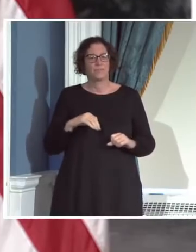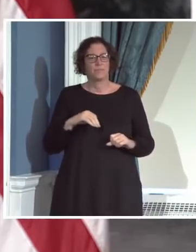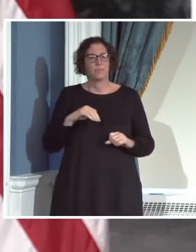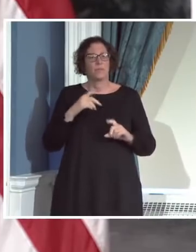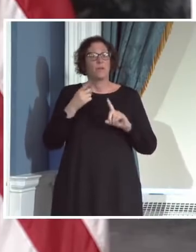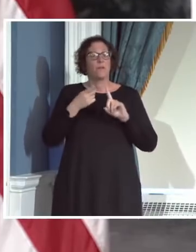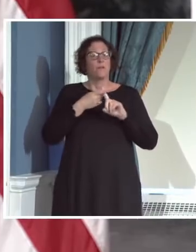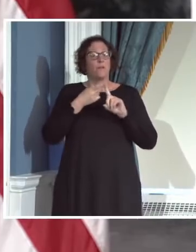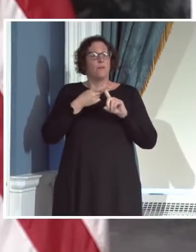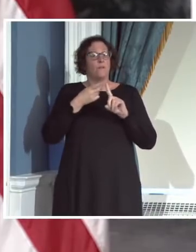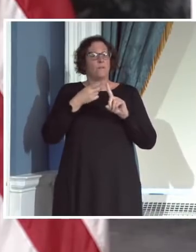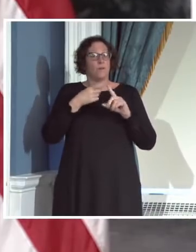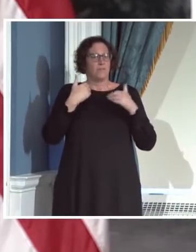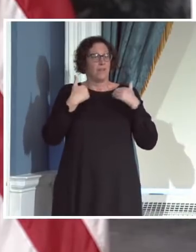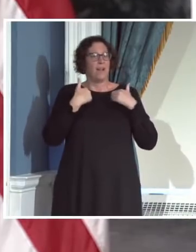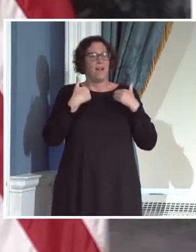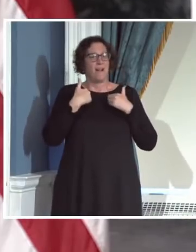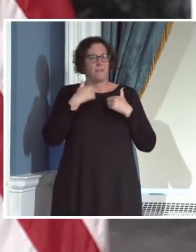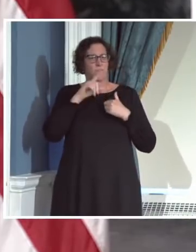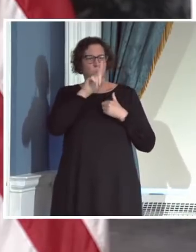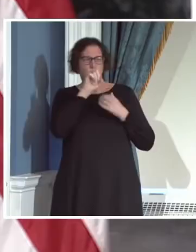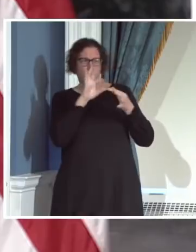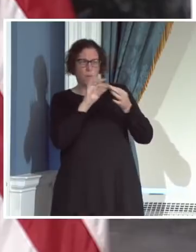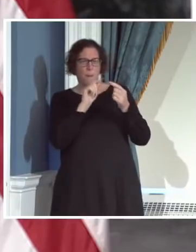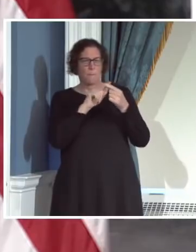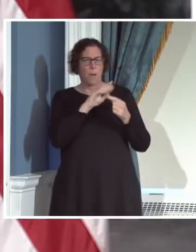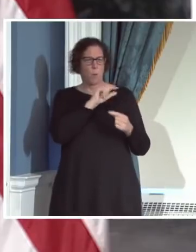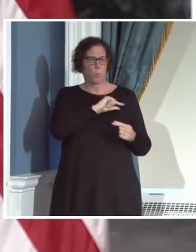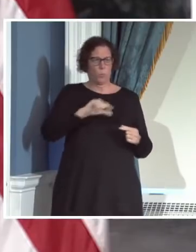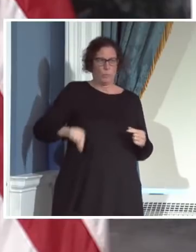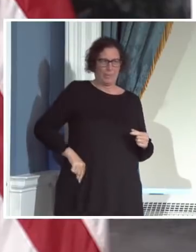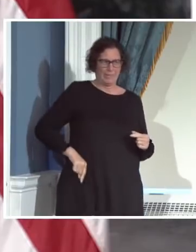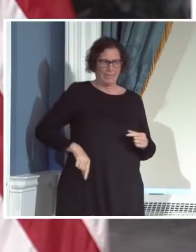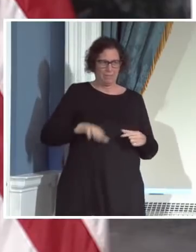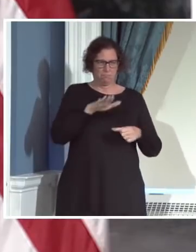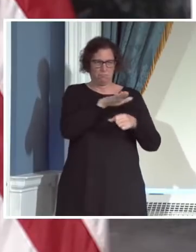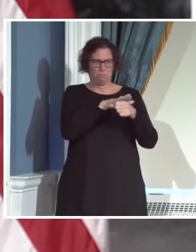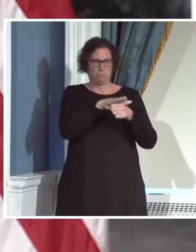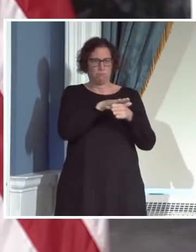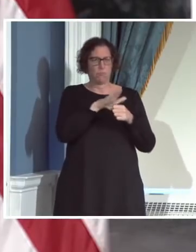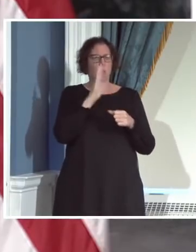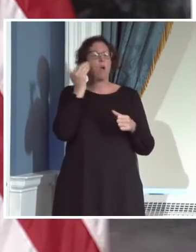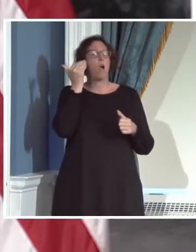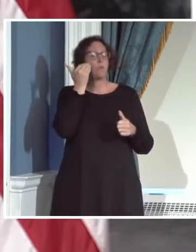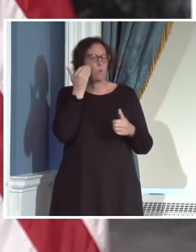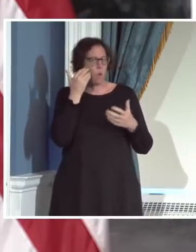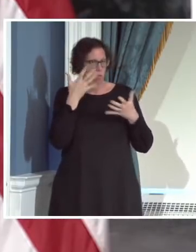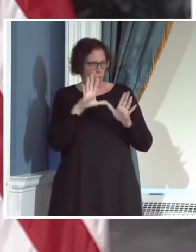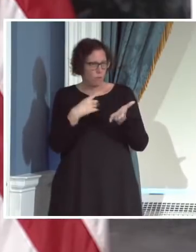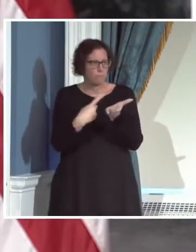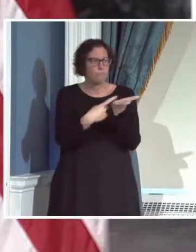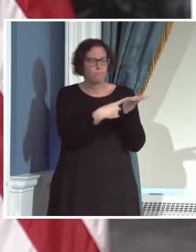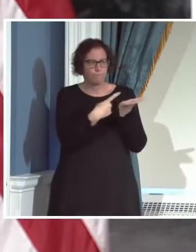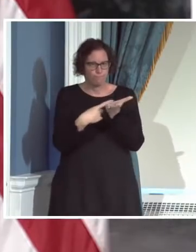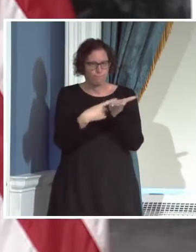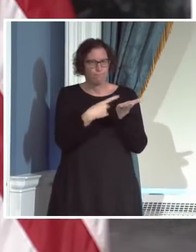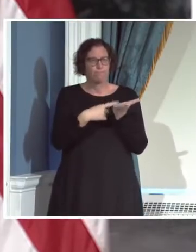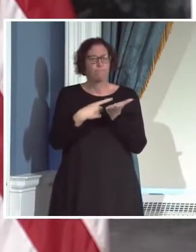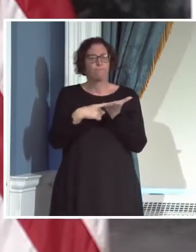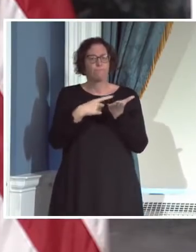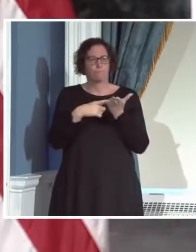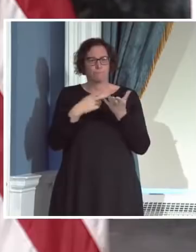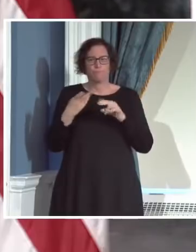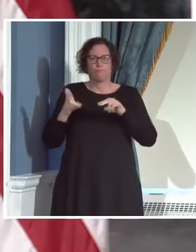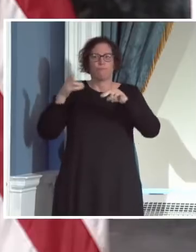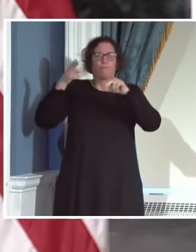about Queens specifically. And I know that you have been talking about the increased cases that we